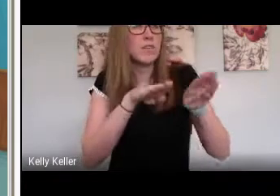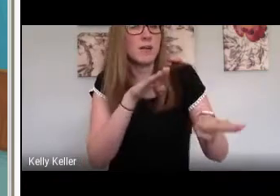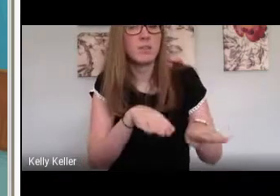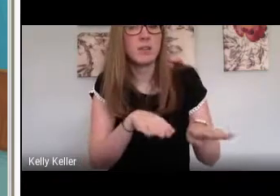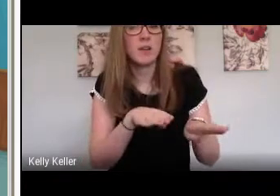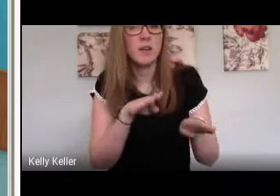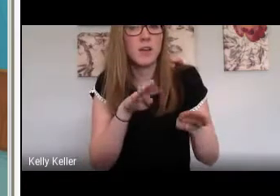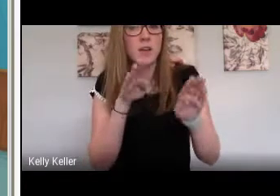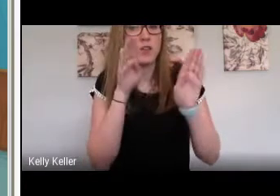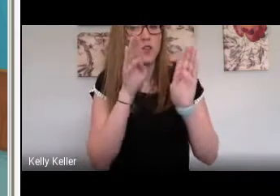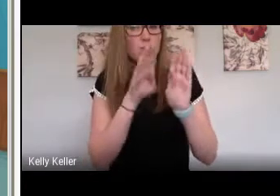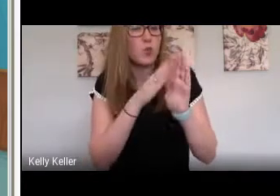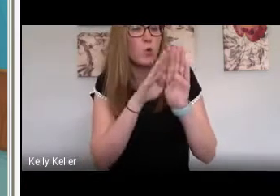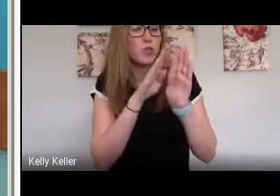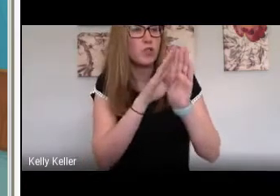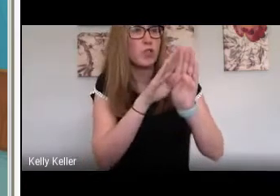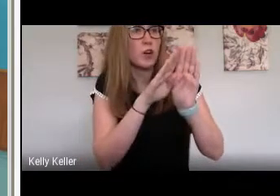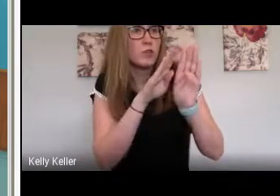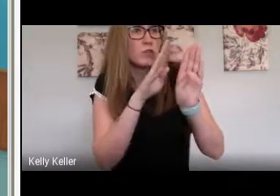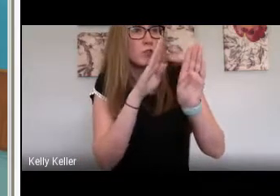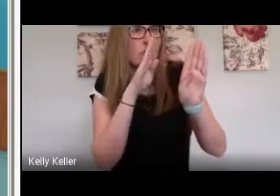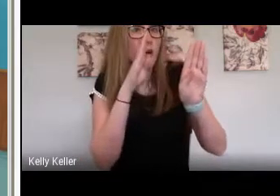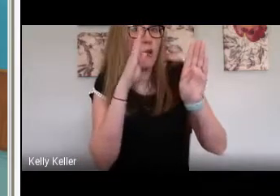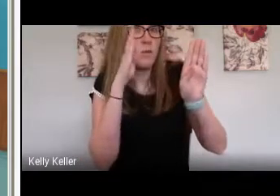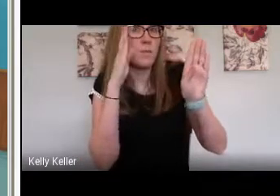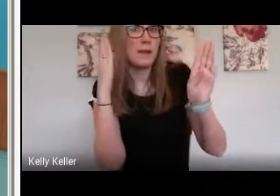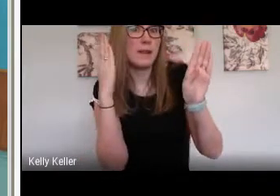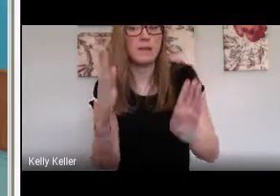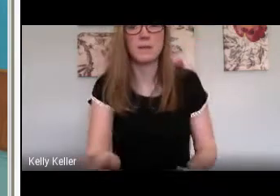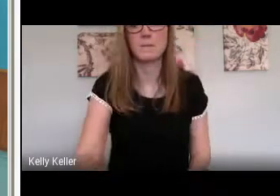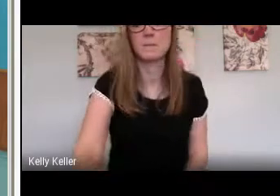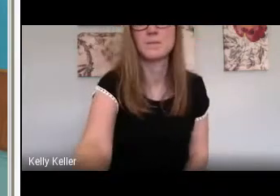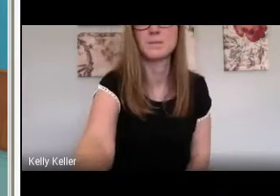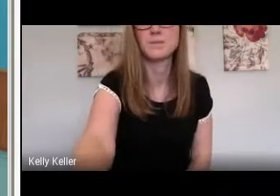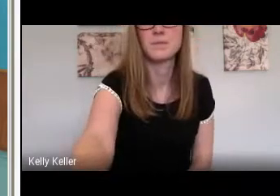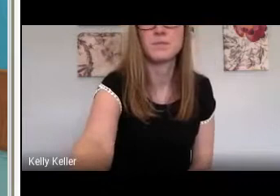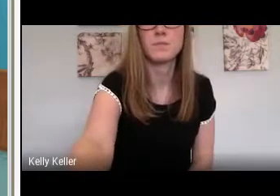footsteps the door start to open